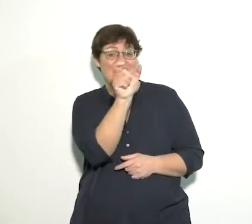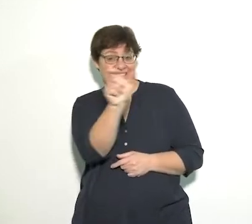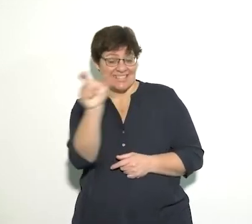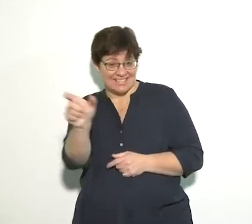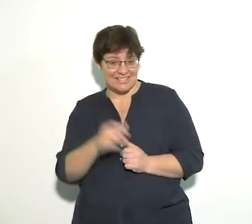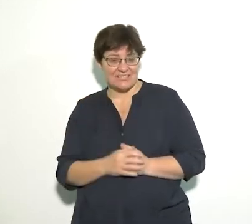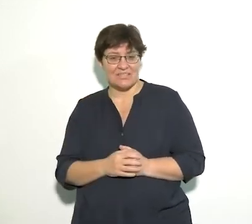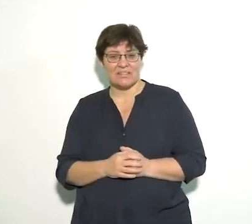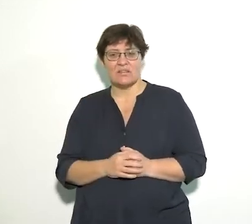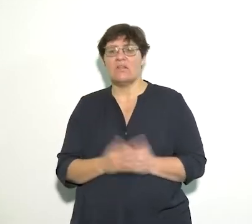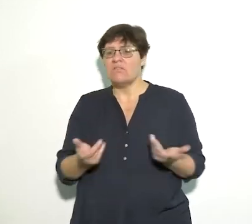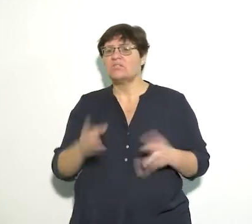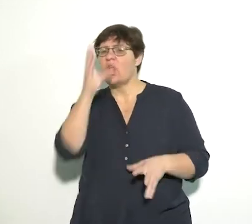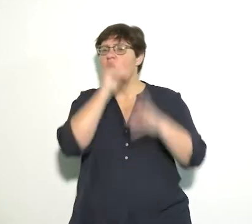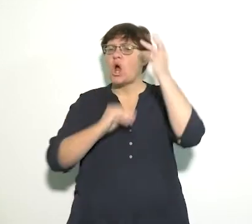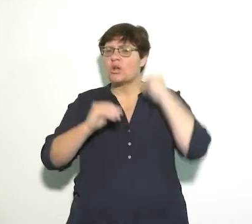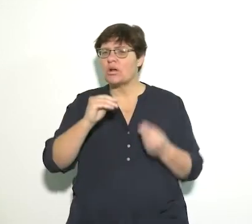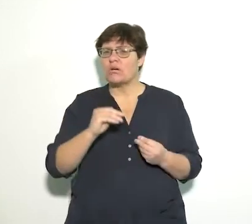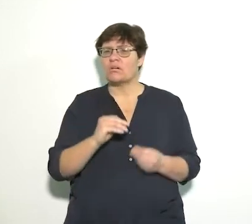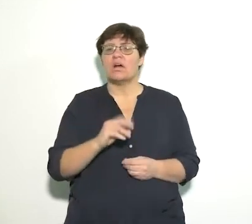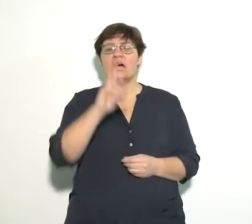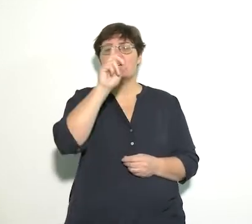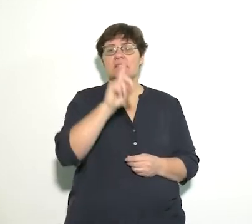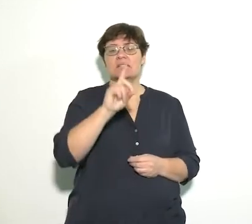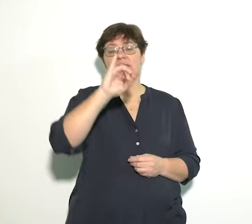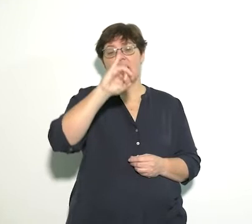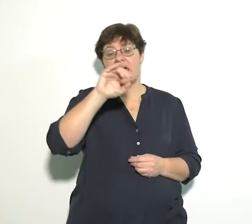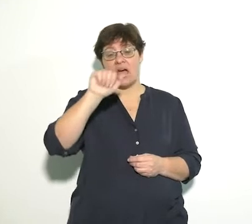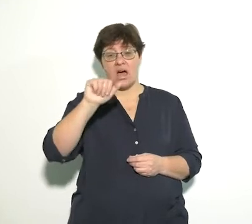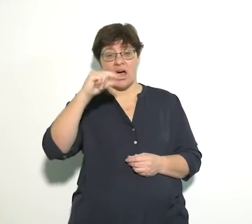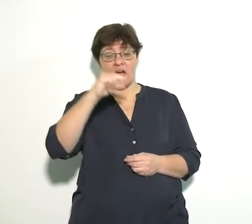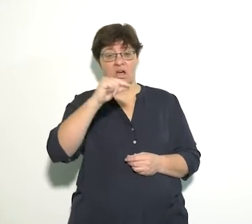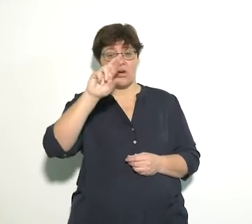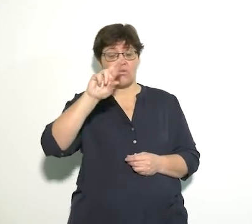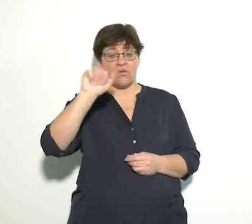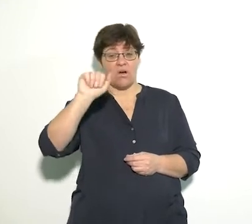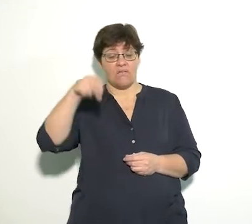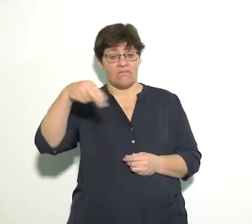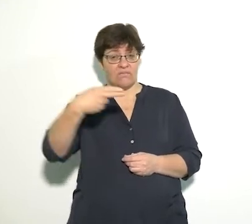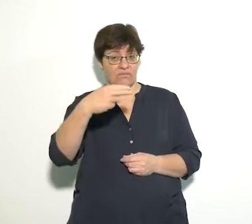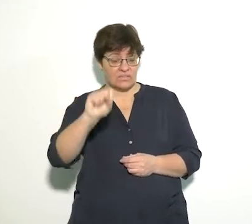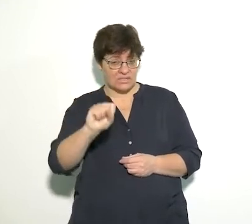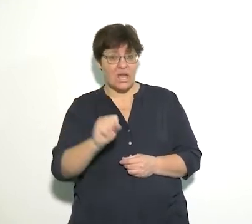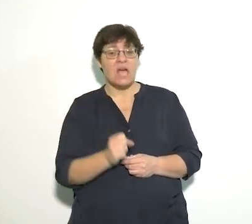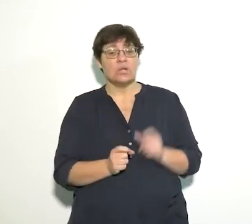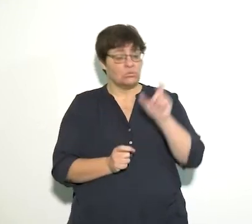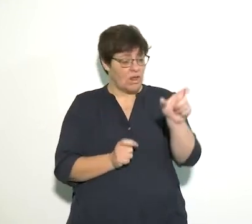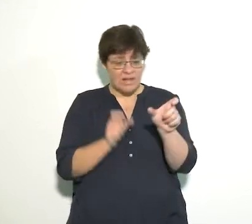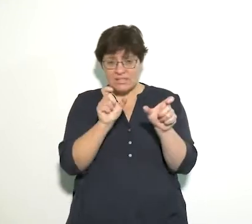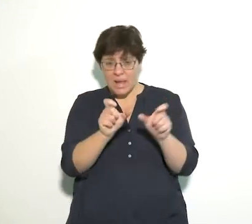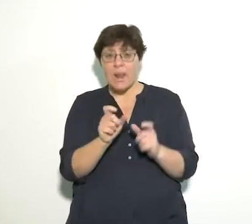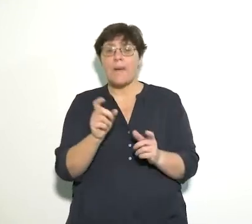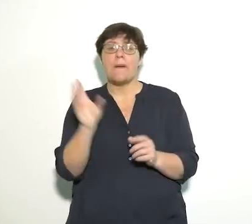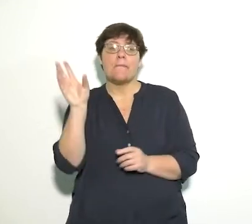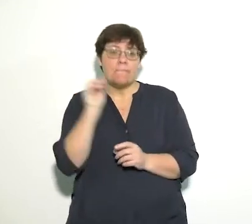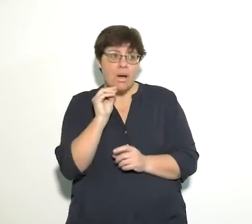The first thing that we're doing, we're learning about digraphs, and digraphs are two letters that make one sound. So let's think